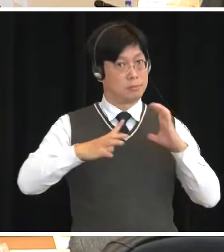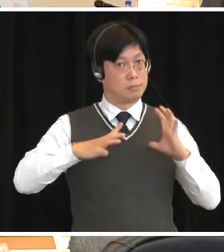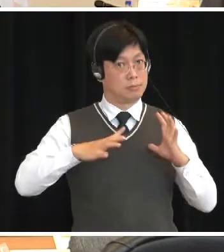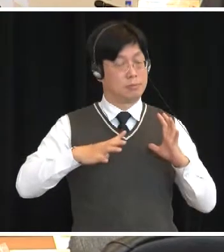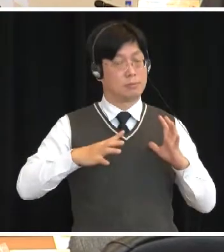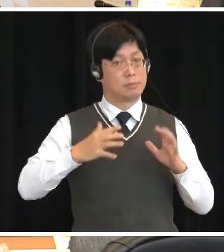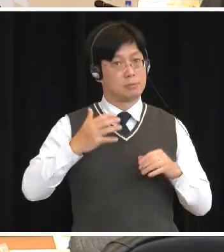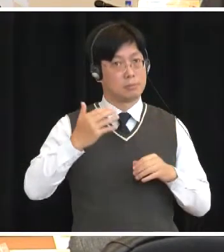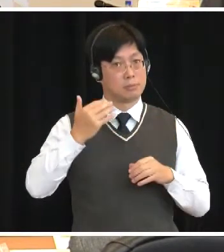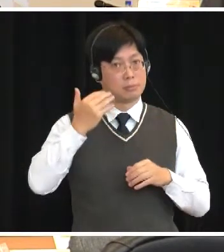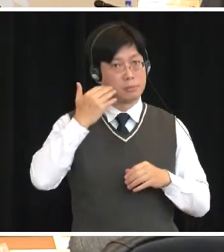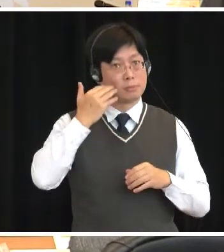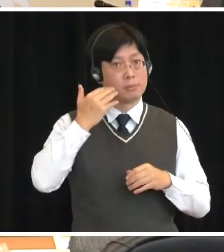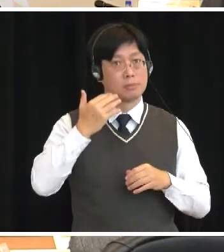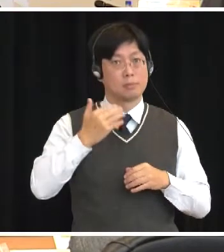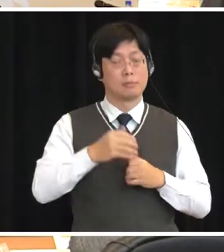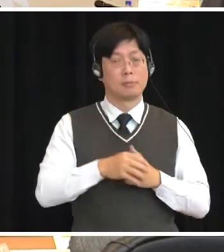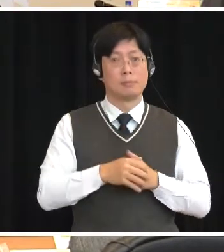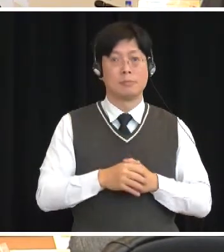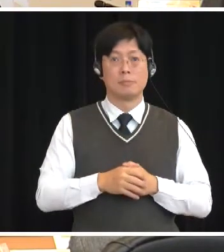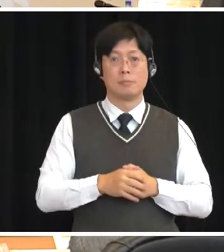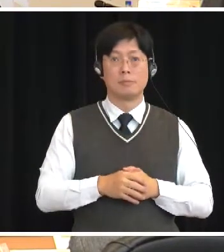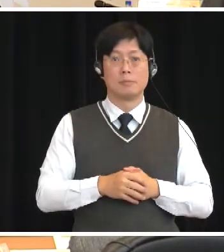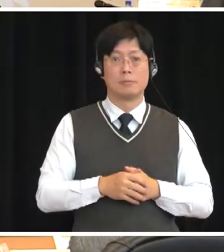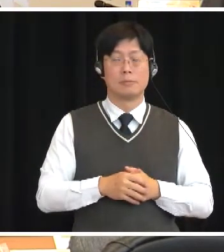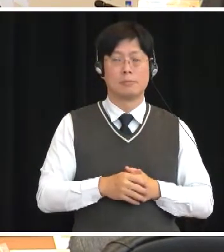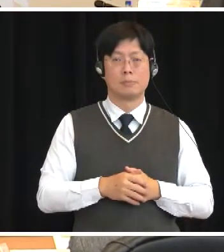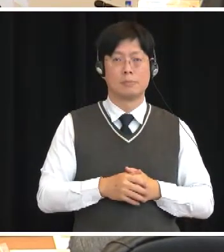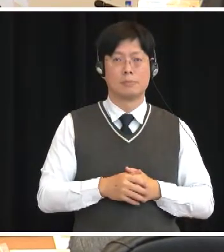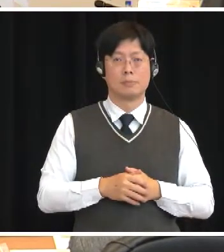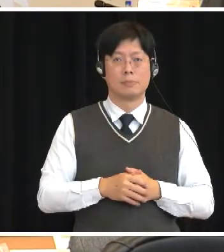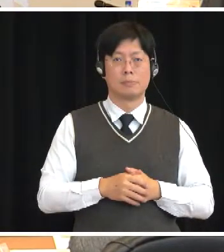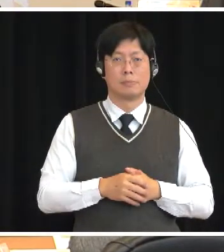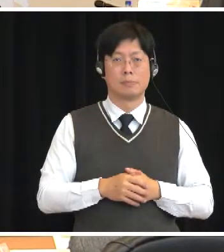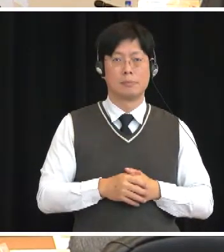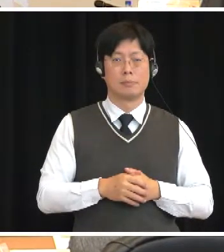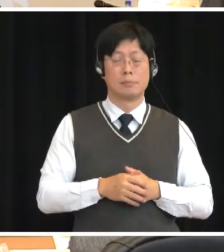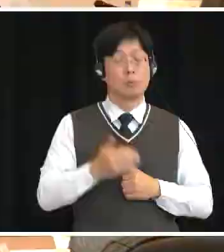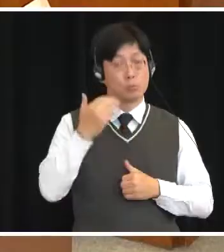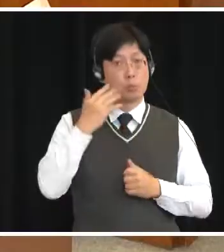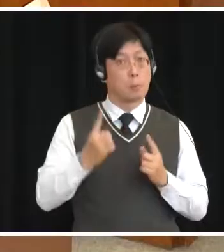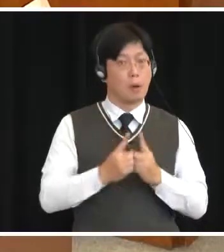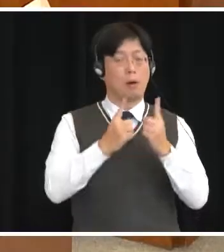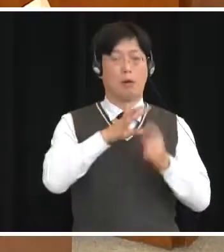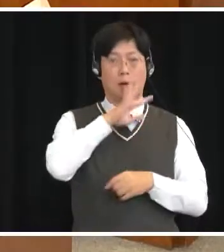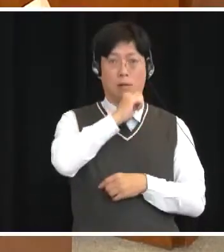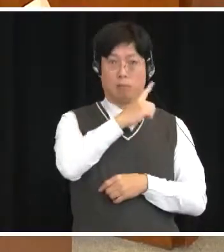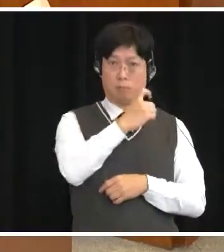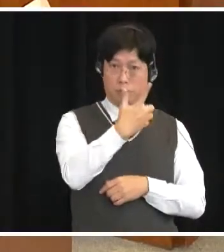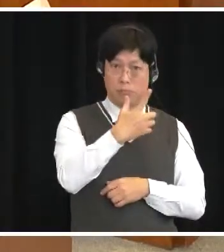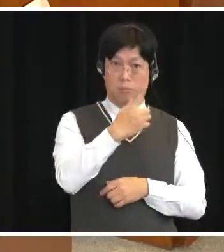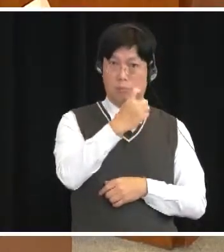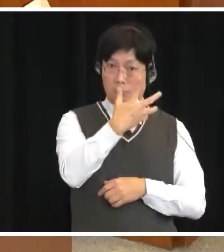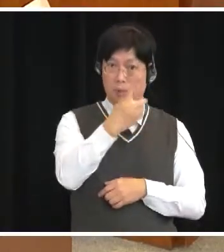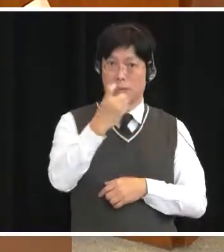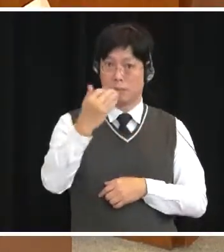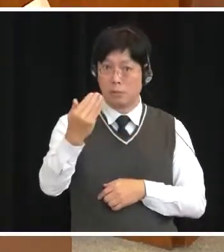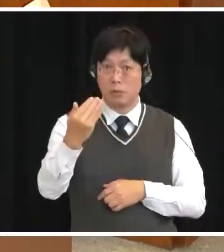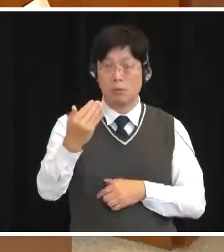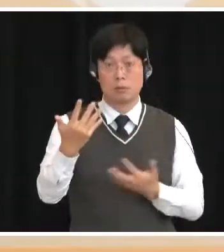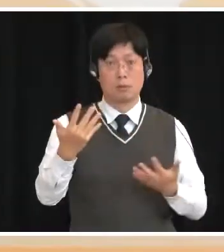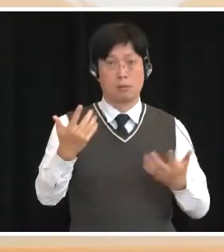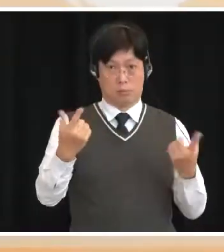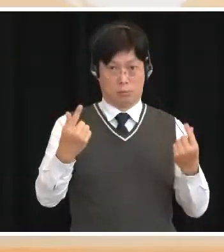place or don't deal with cases of 18 or 19-year-olds who are victims of abuse at